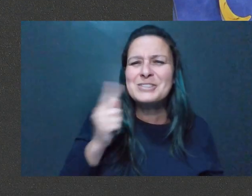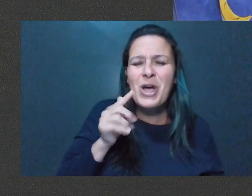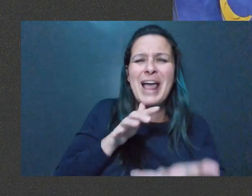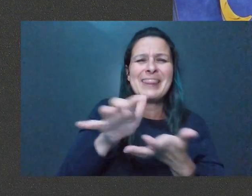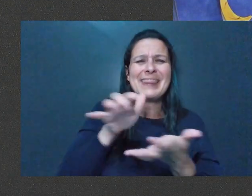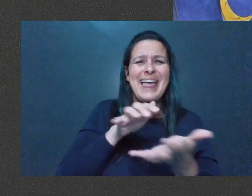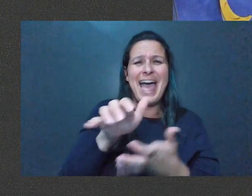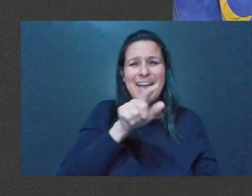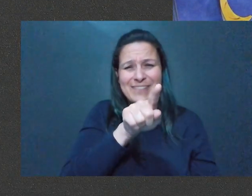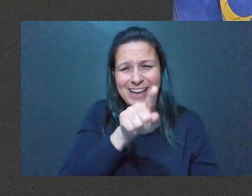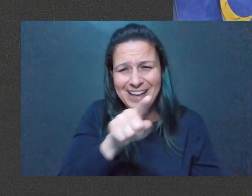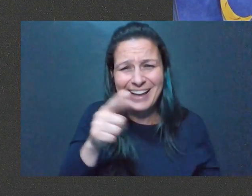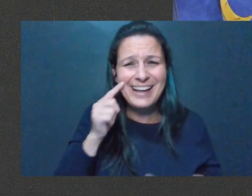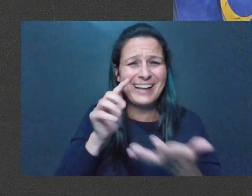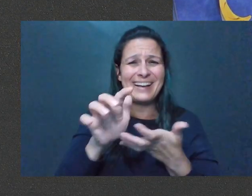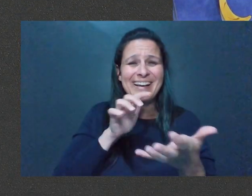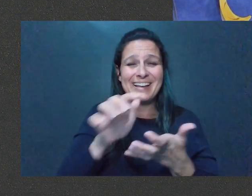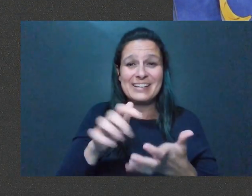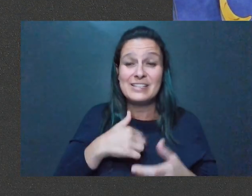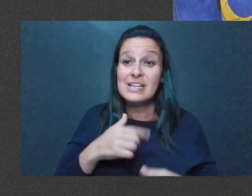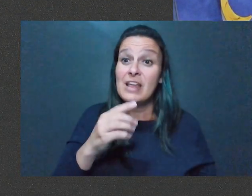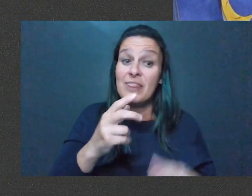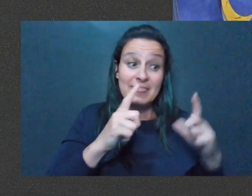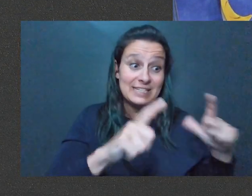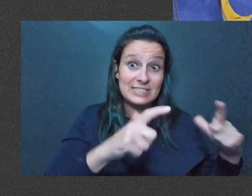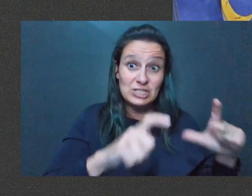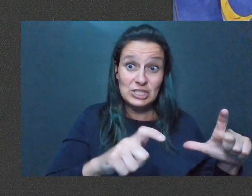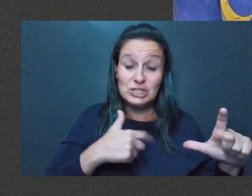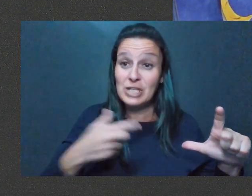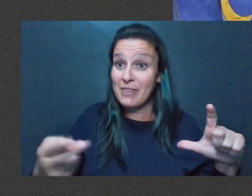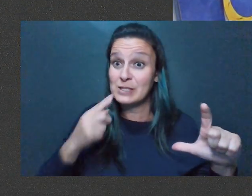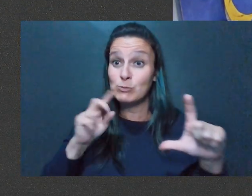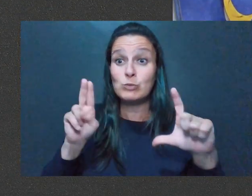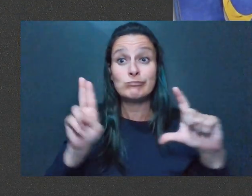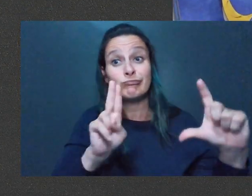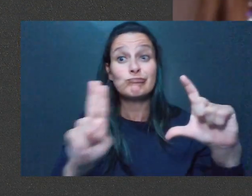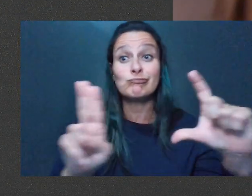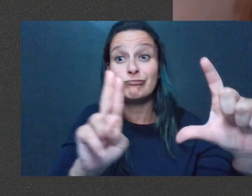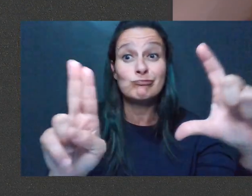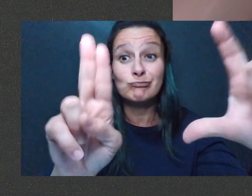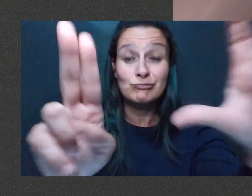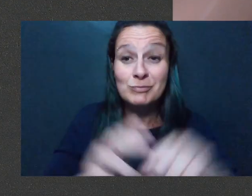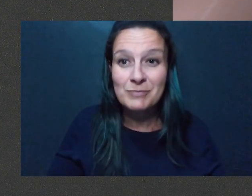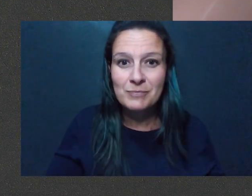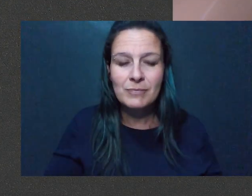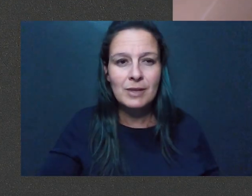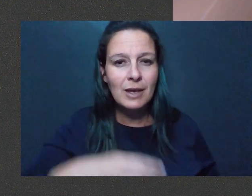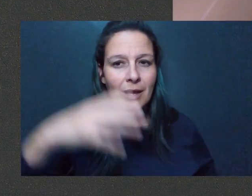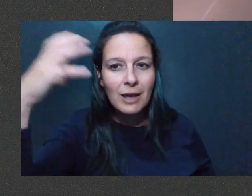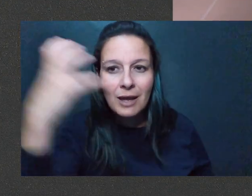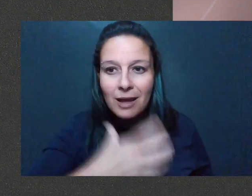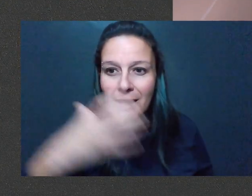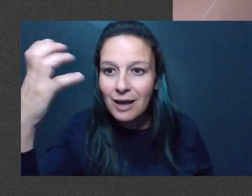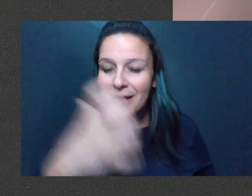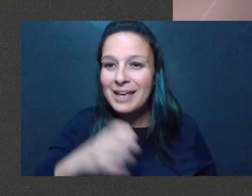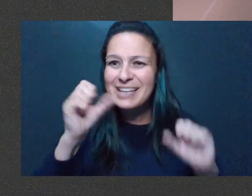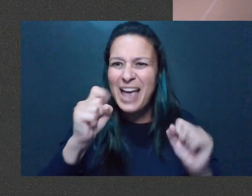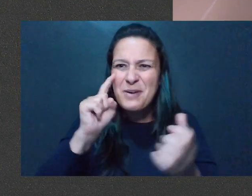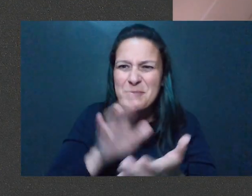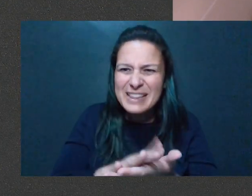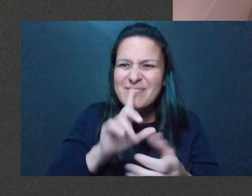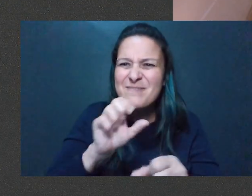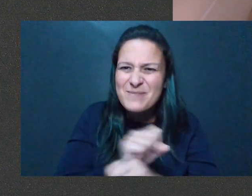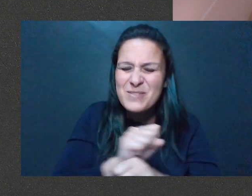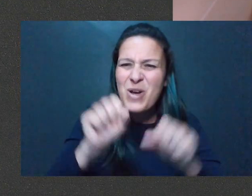see such sport, and the dish ran away with the spoon. Wow, can you believe how awesome Grant's